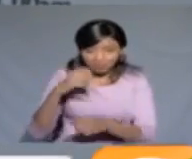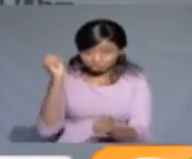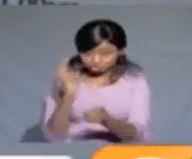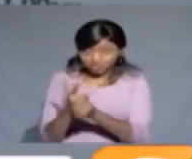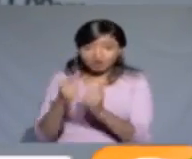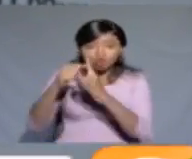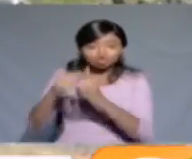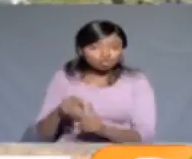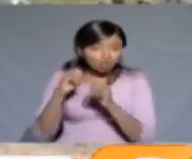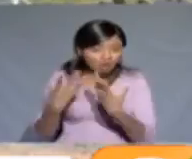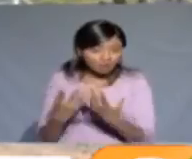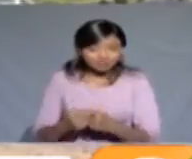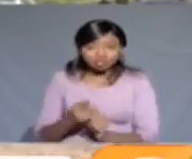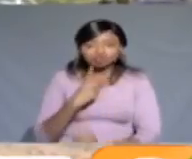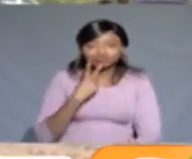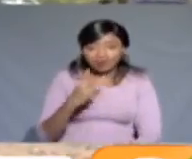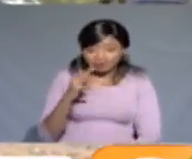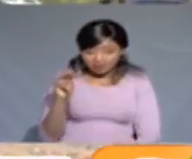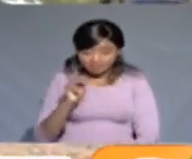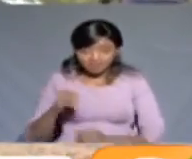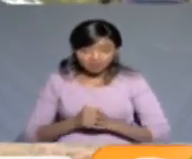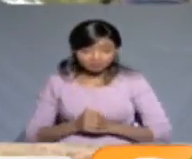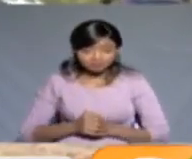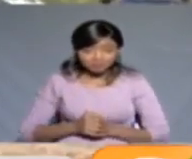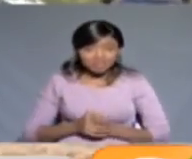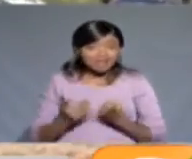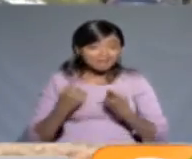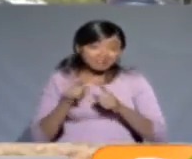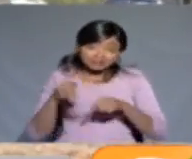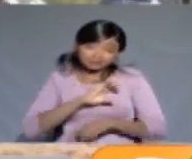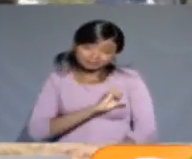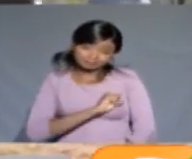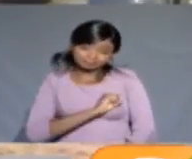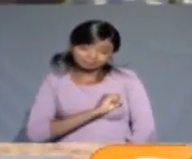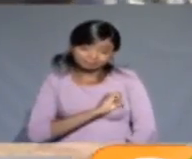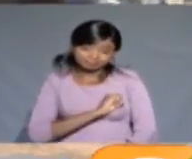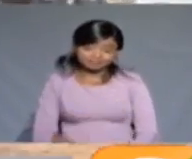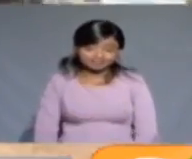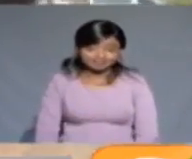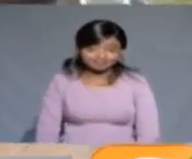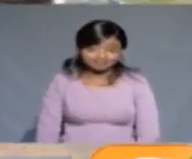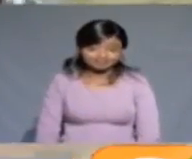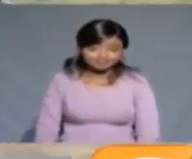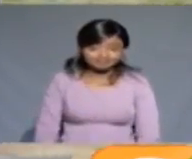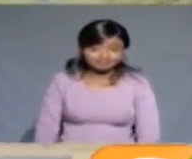200 million shillings. Passengers at Lichota will have to do with its present state. Faisal Ahmed, Citizen TV.